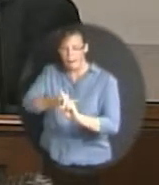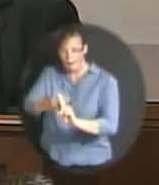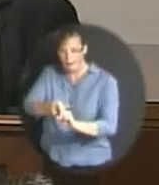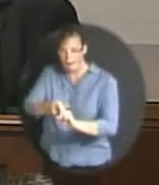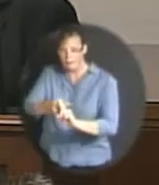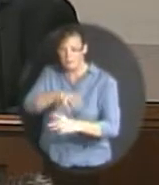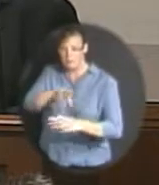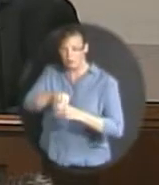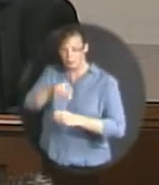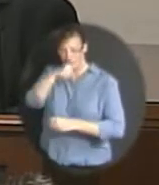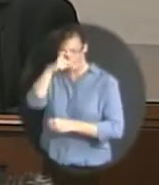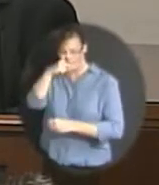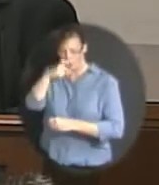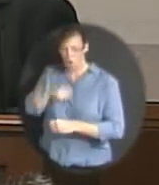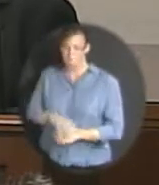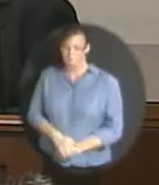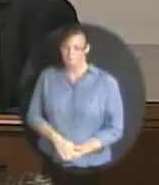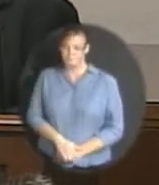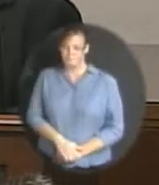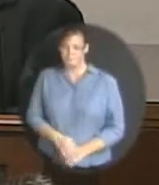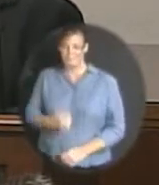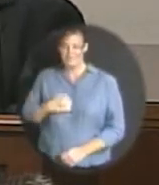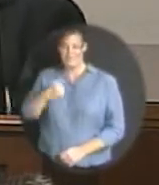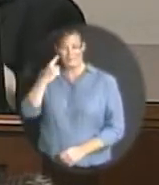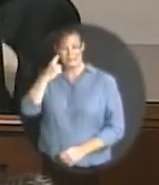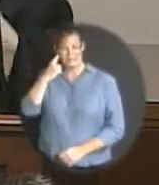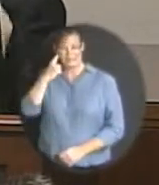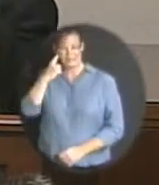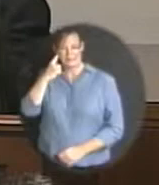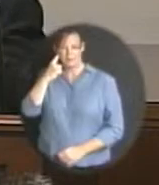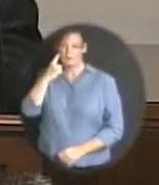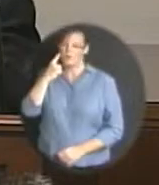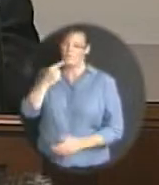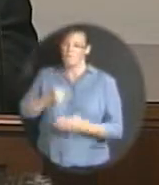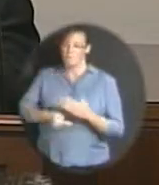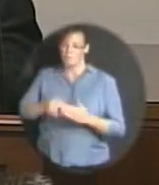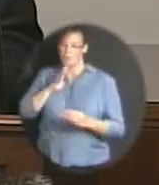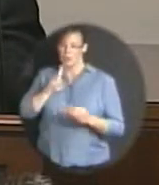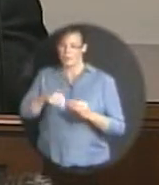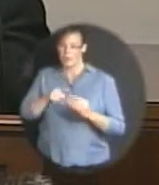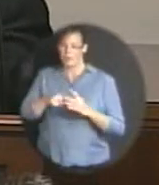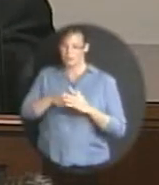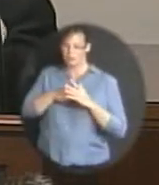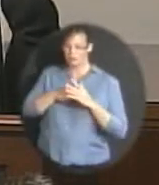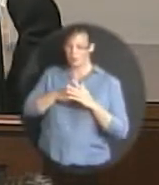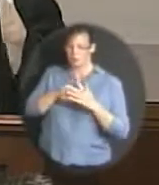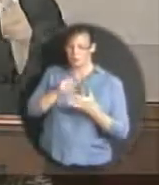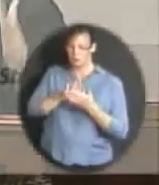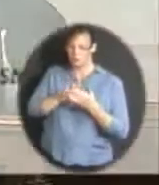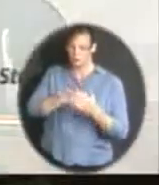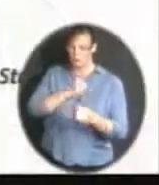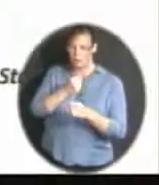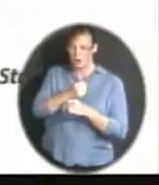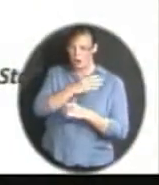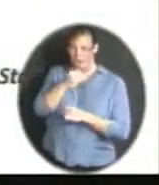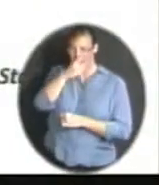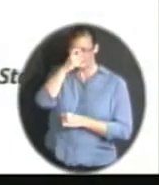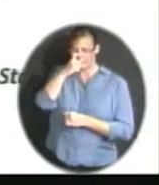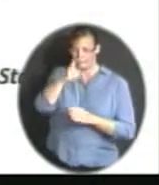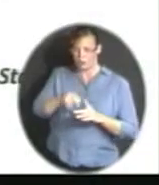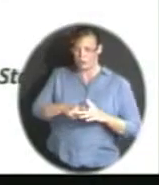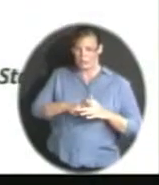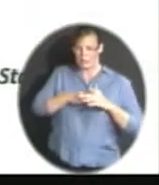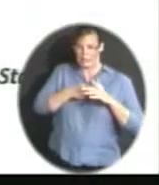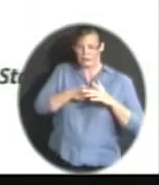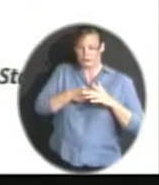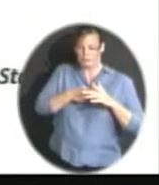including summer. I think at the heart, though, of what we've talked about with starting the school year and summer